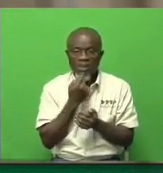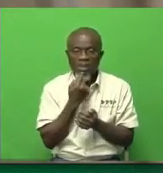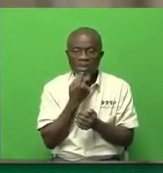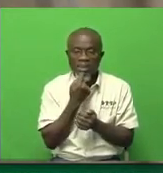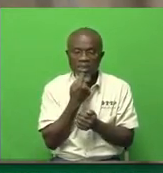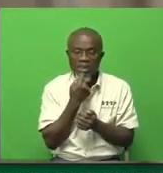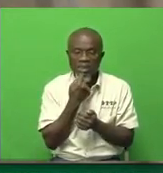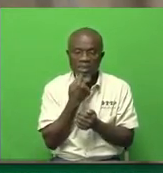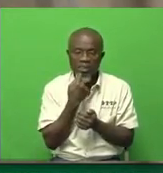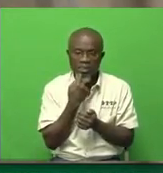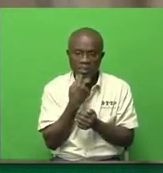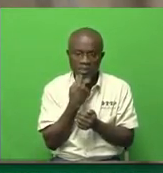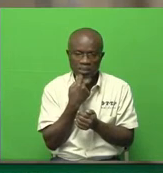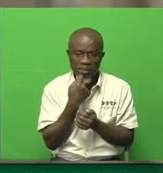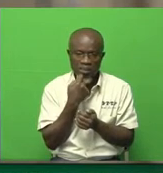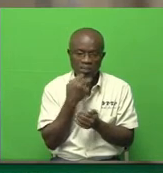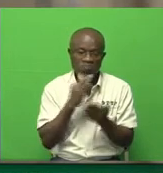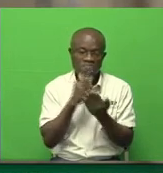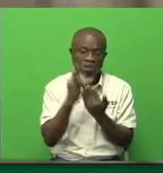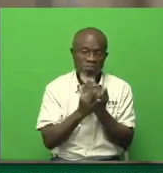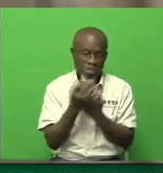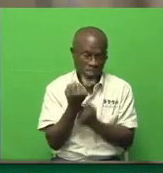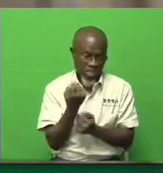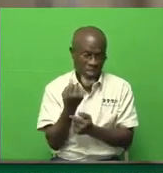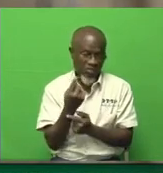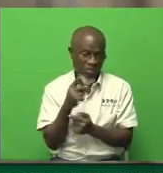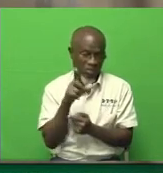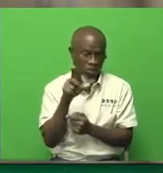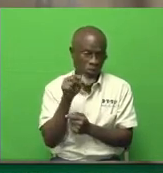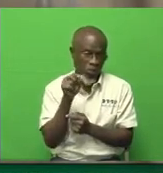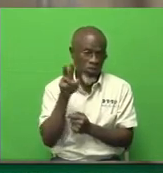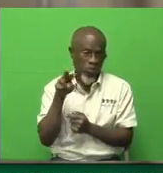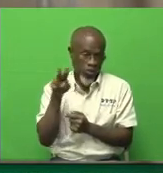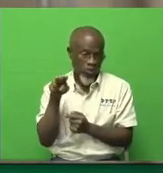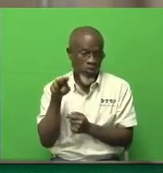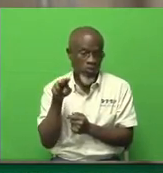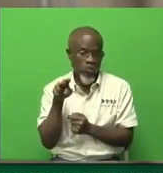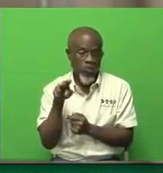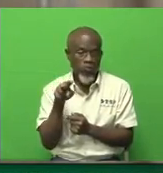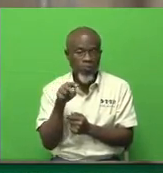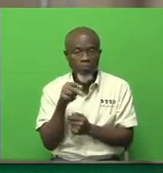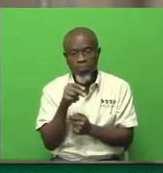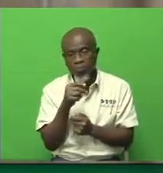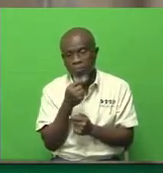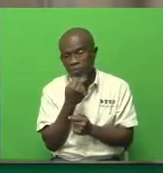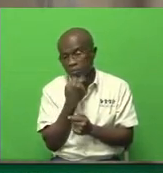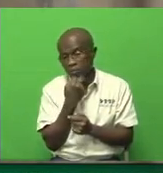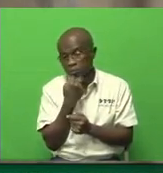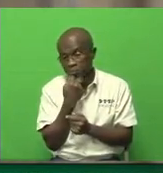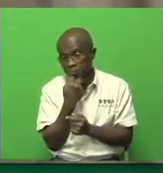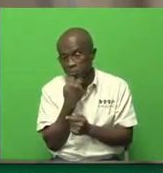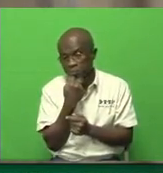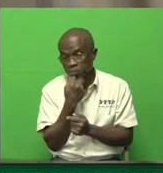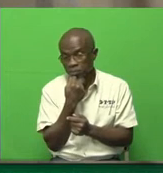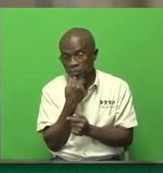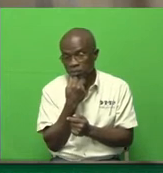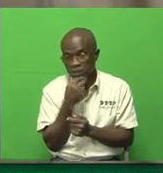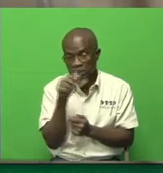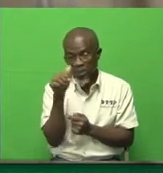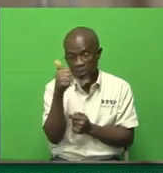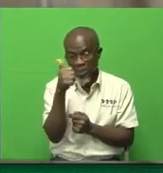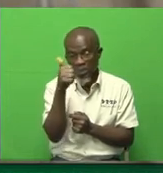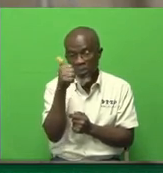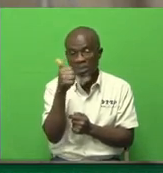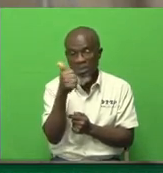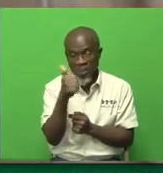minister on February 11 2022 the minister indicated that 10 of these